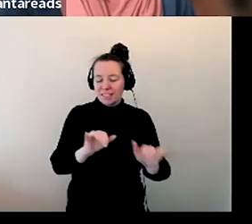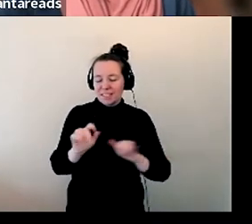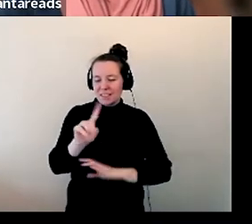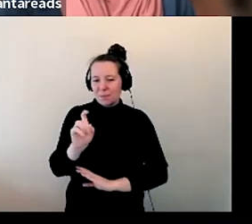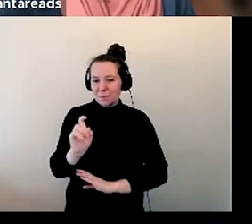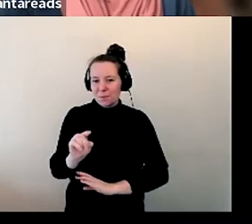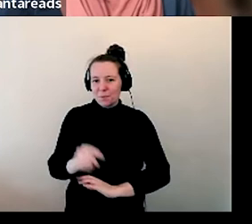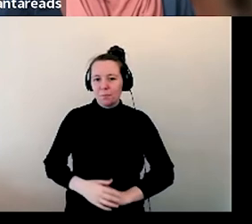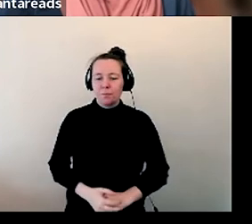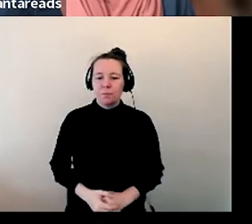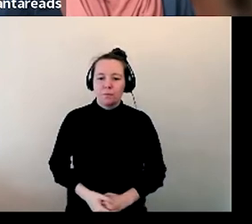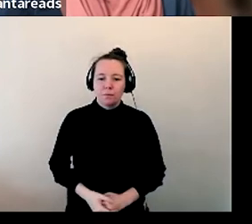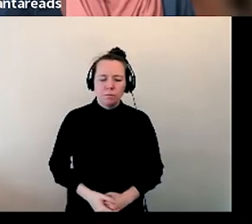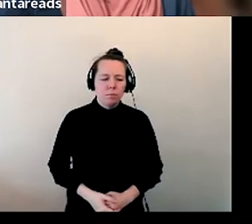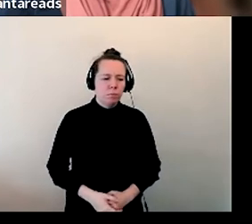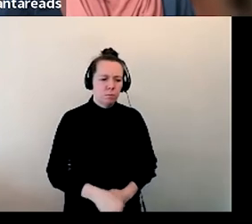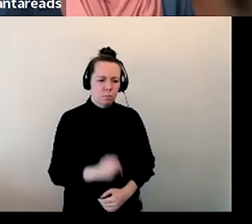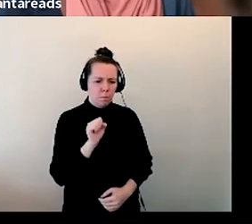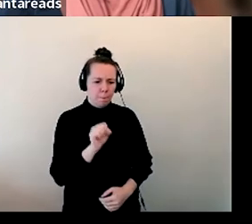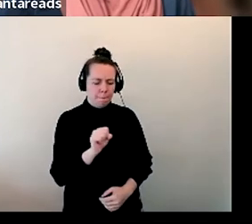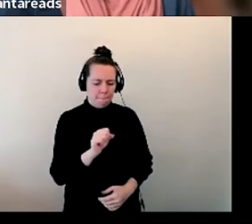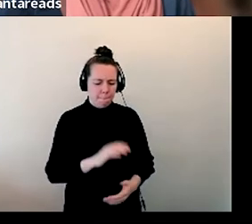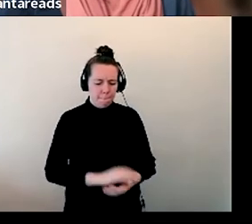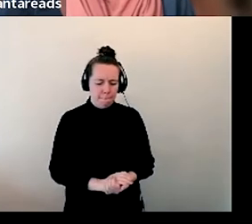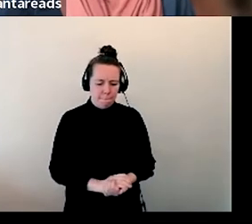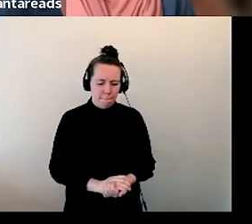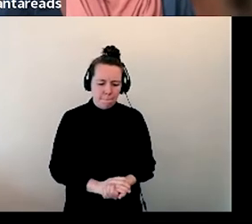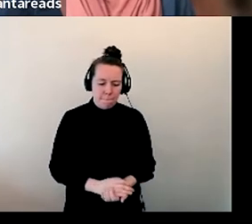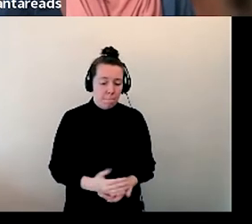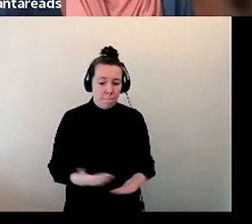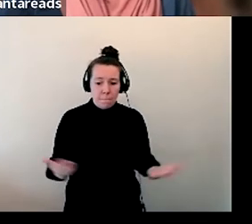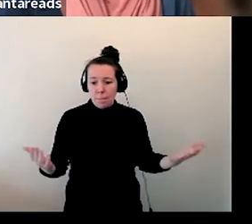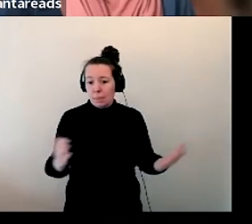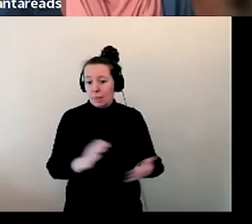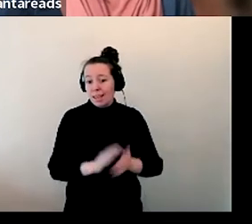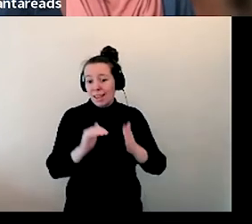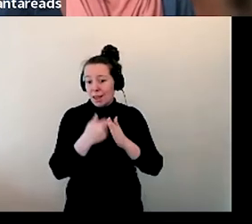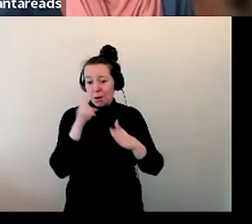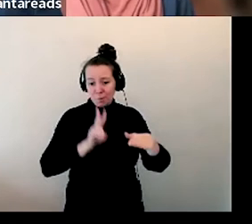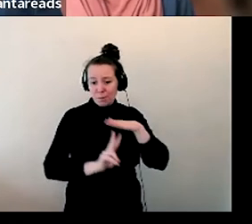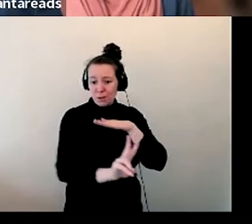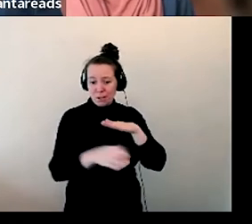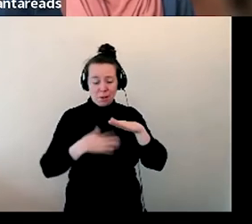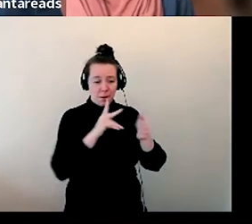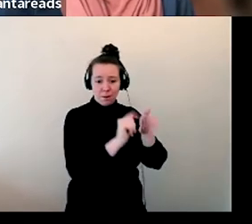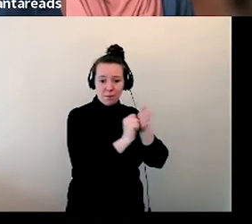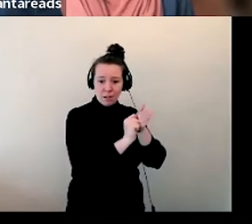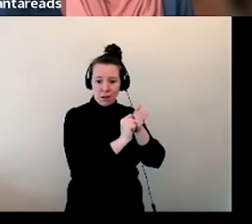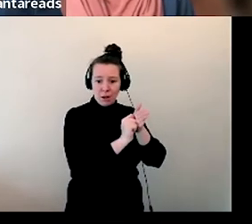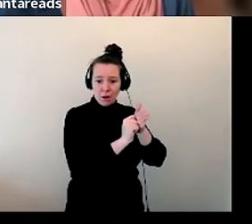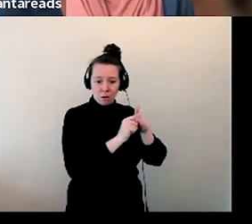I think like it's so hard to predict what's going to go viral on Book Talk. It's always your like the videos that took you 2 seconds to